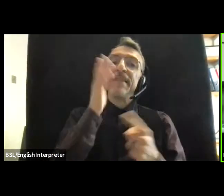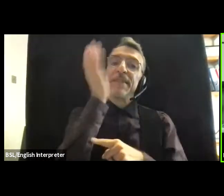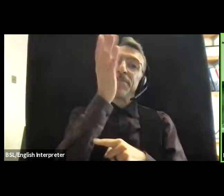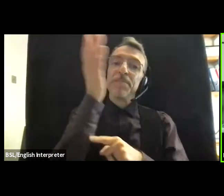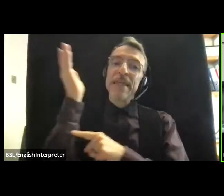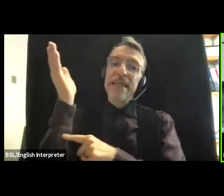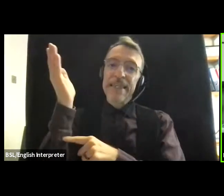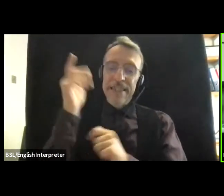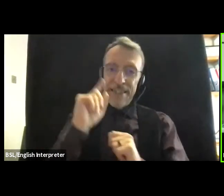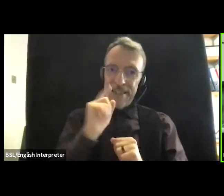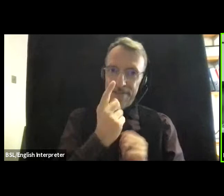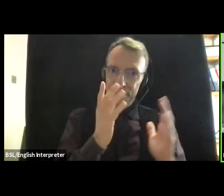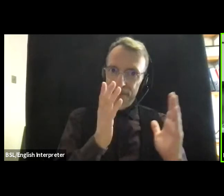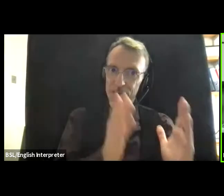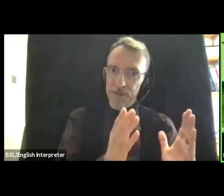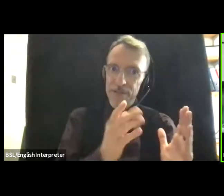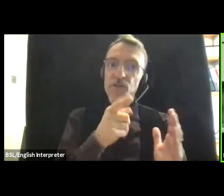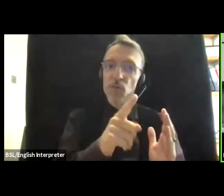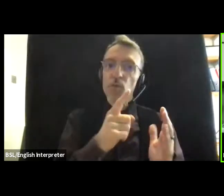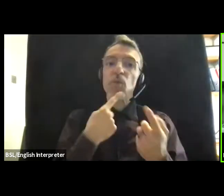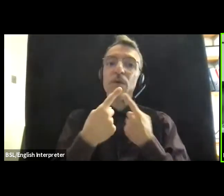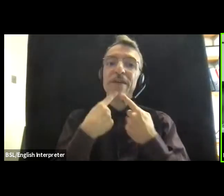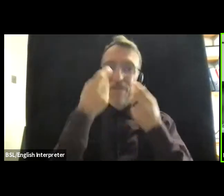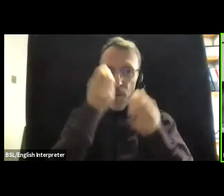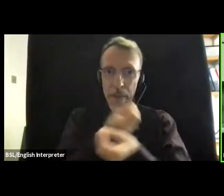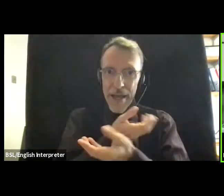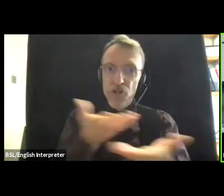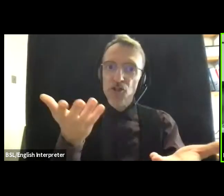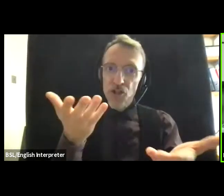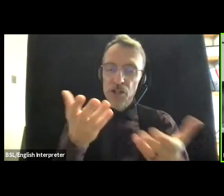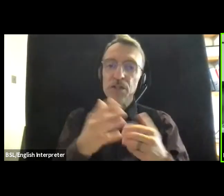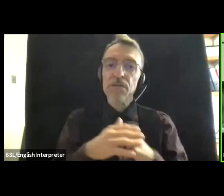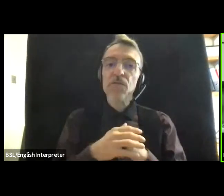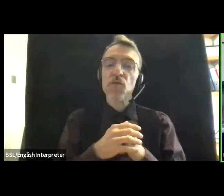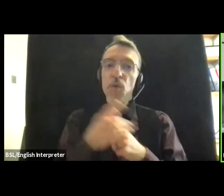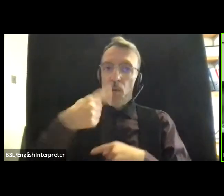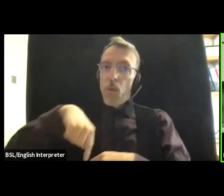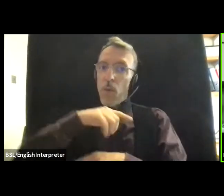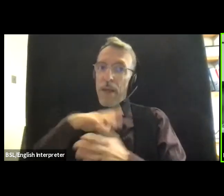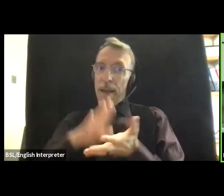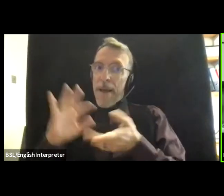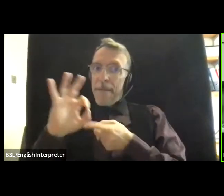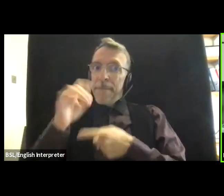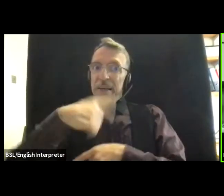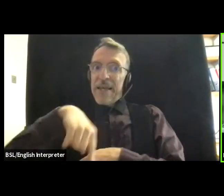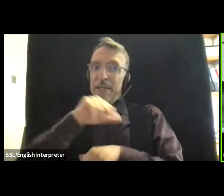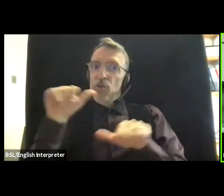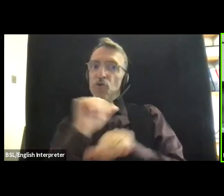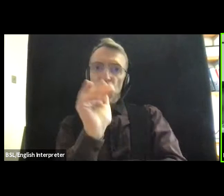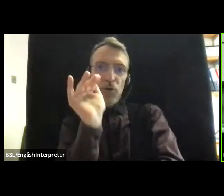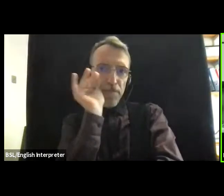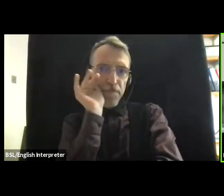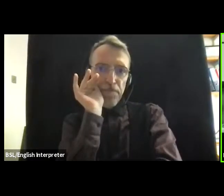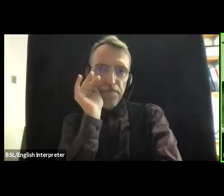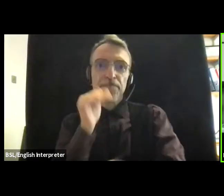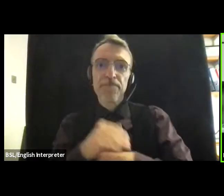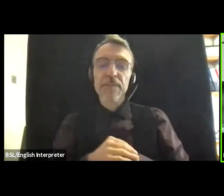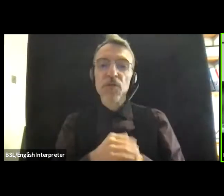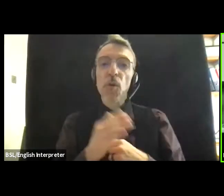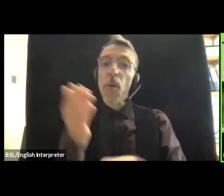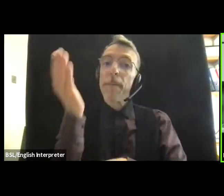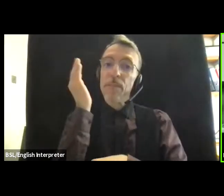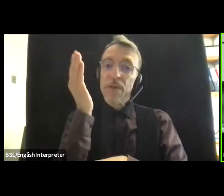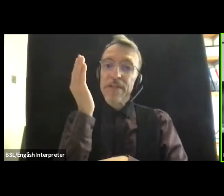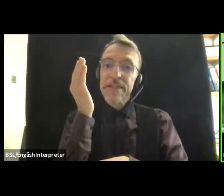will bring information to us that we need as parliamentarians to take these issues forward. We'll have our